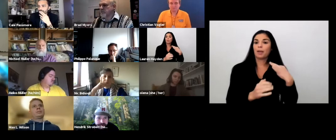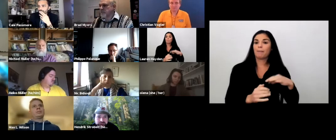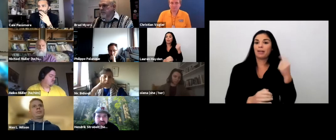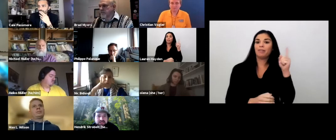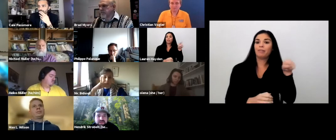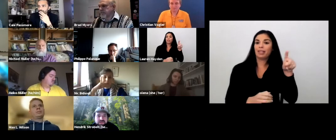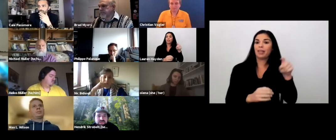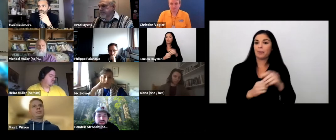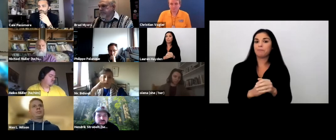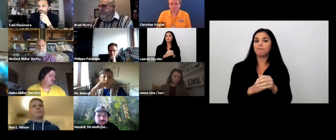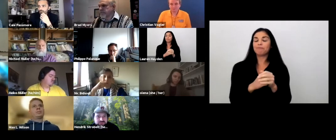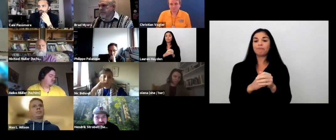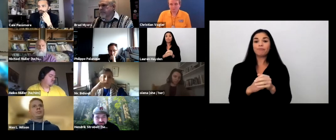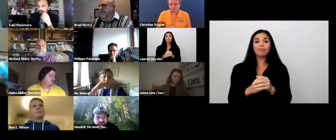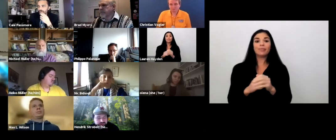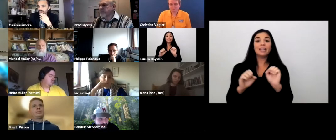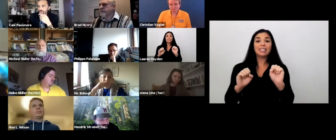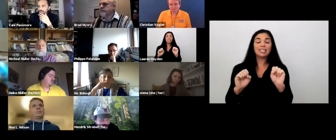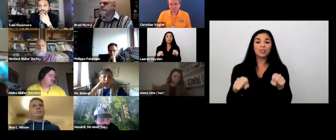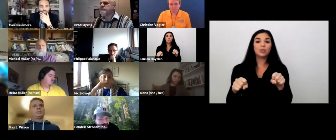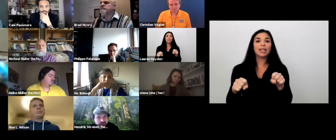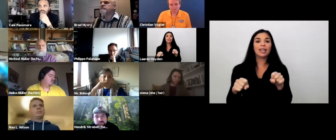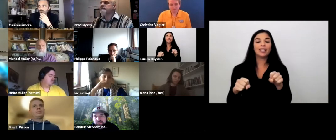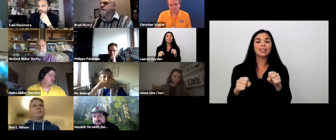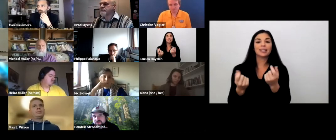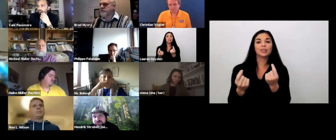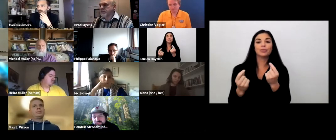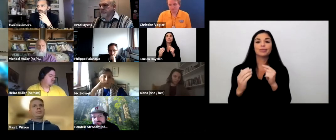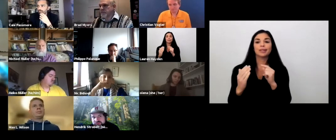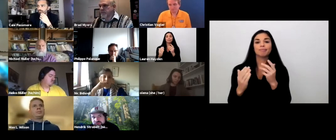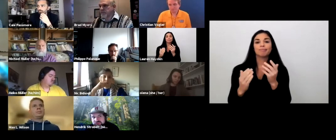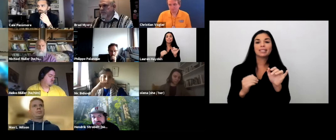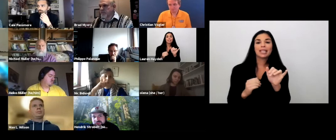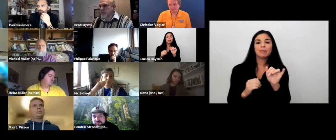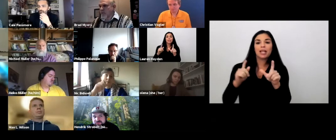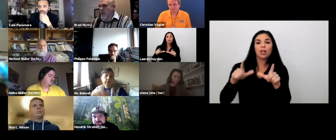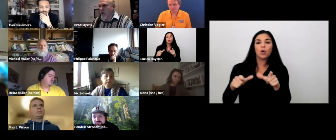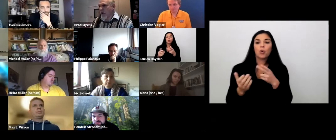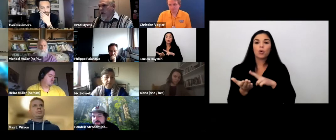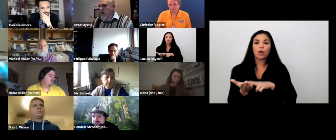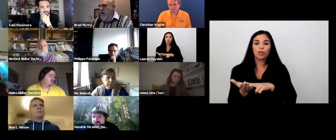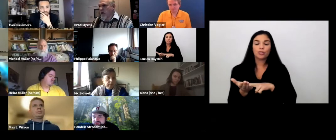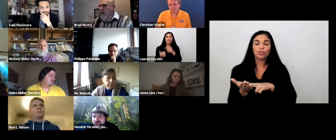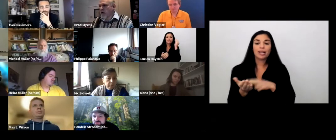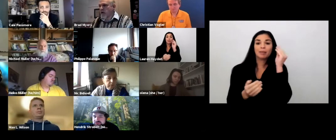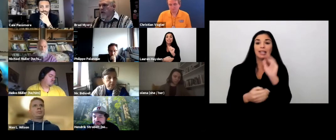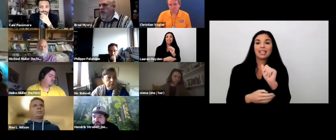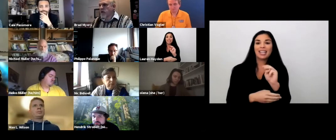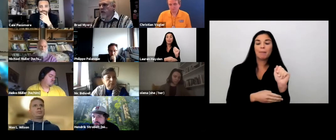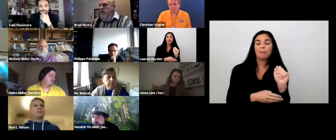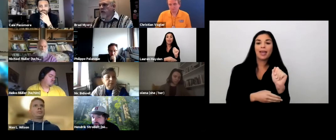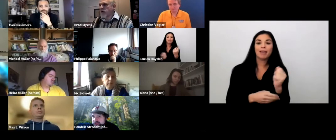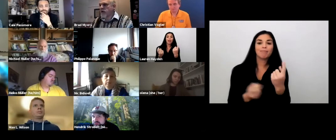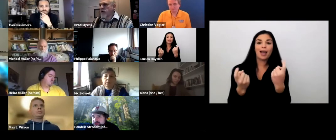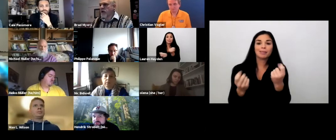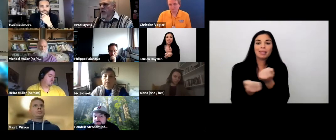you can replicate a low contract version of this as well. Think of an AMA session, Ask Me Anything session, that you can hold